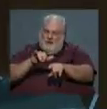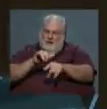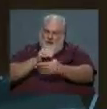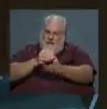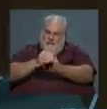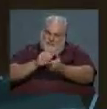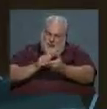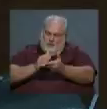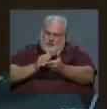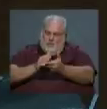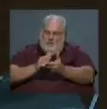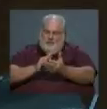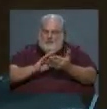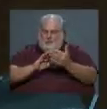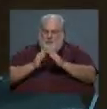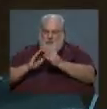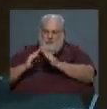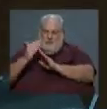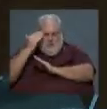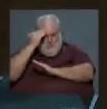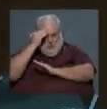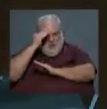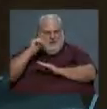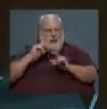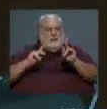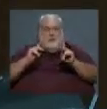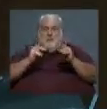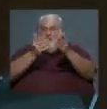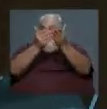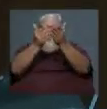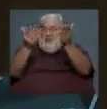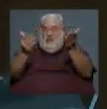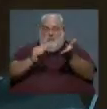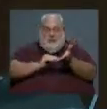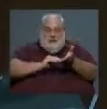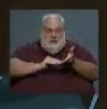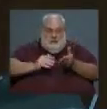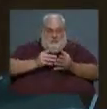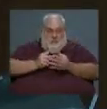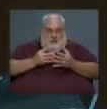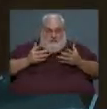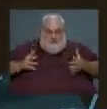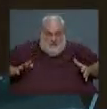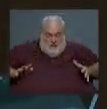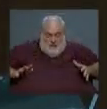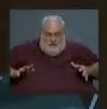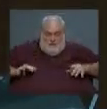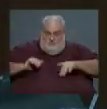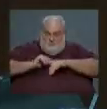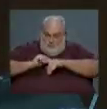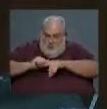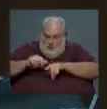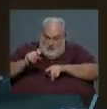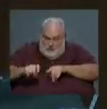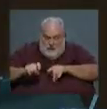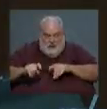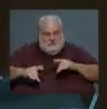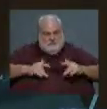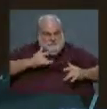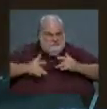component in our community, because we know these people are out there, they're getting out, and they need this training, so I'm very excited about that.